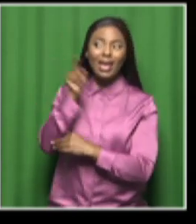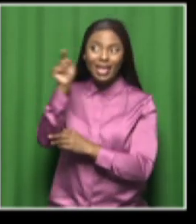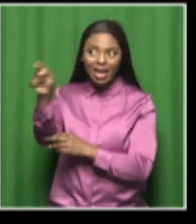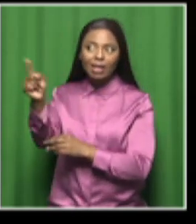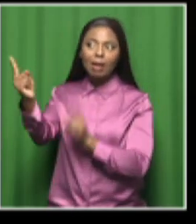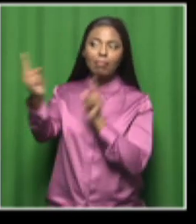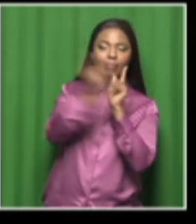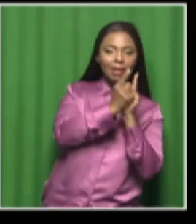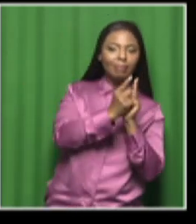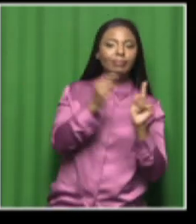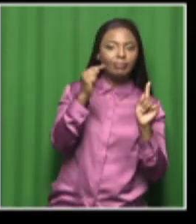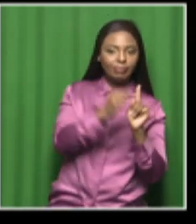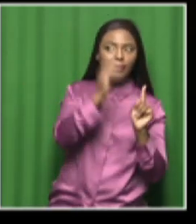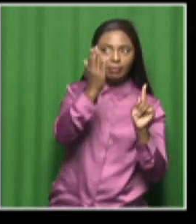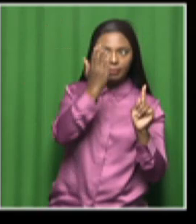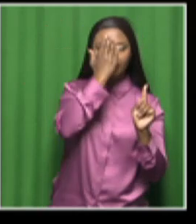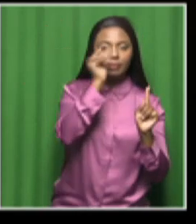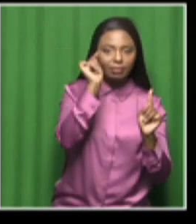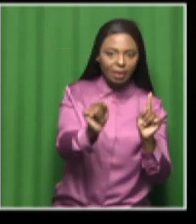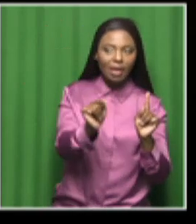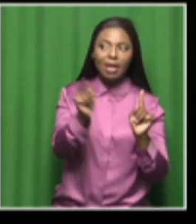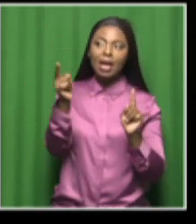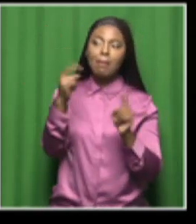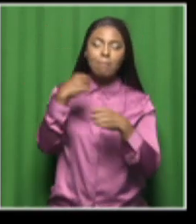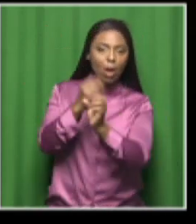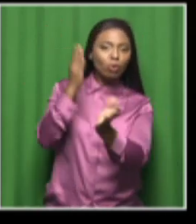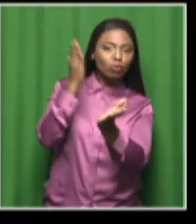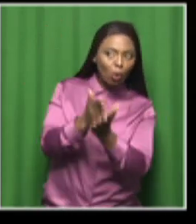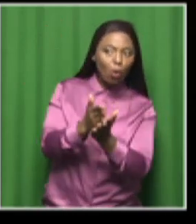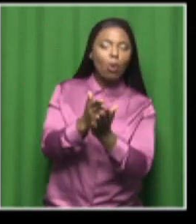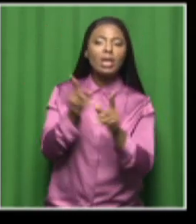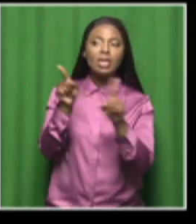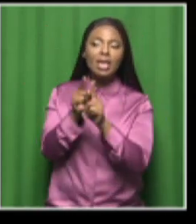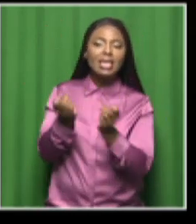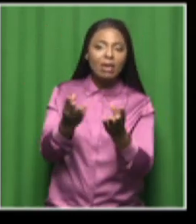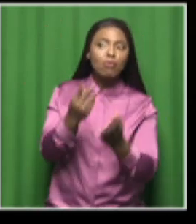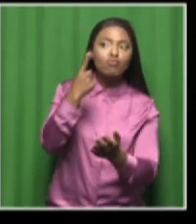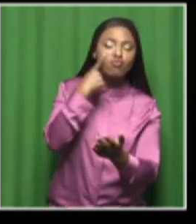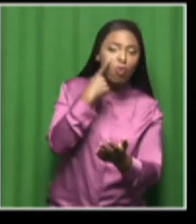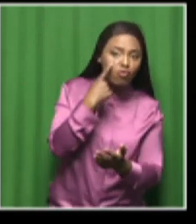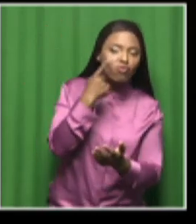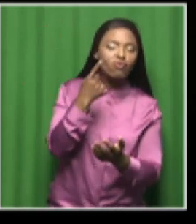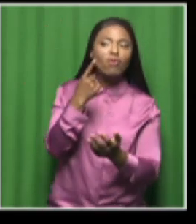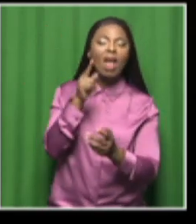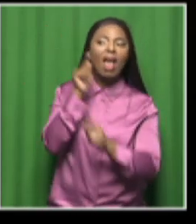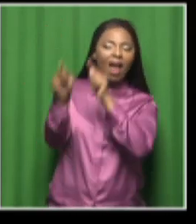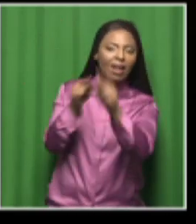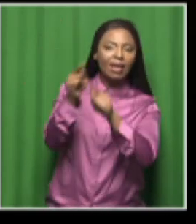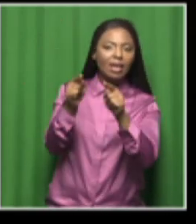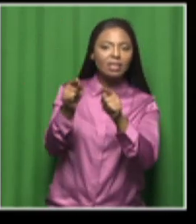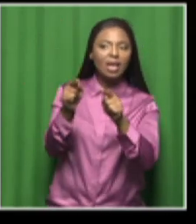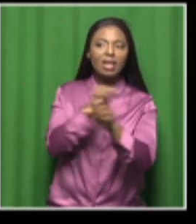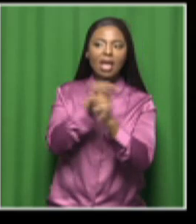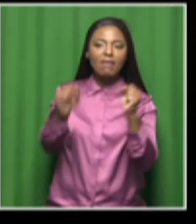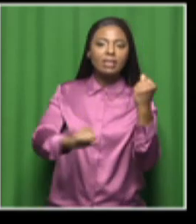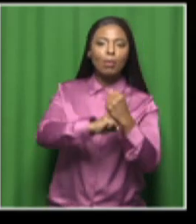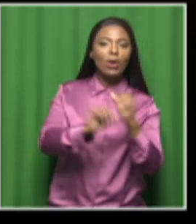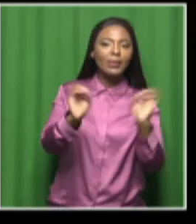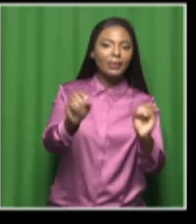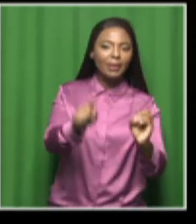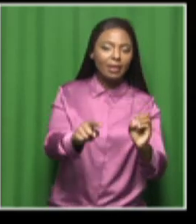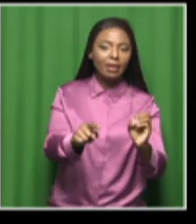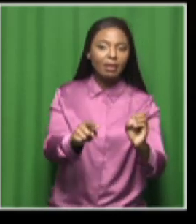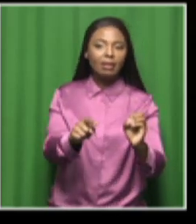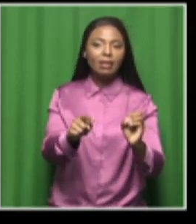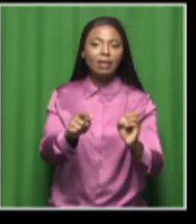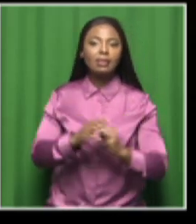him and provide assurances and proof that these allegations were without merit. And goes